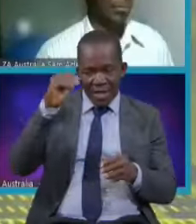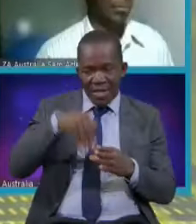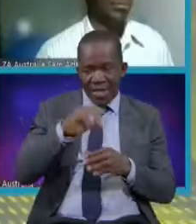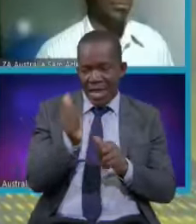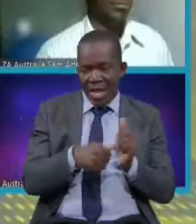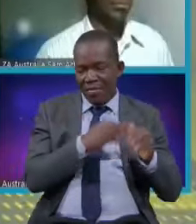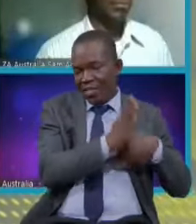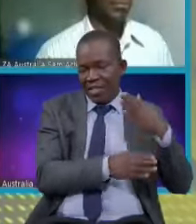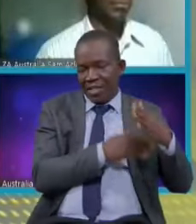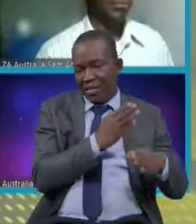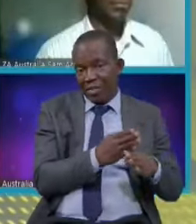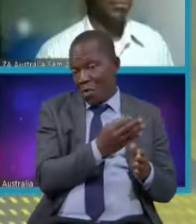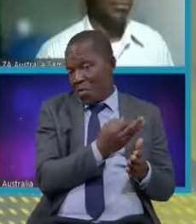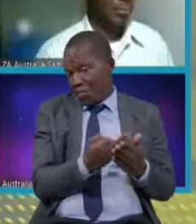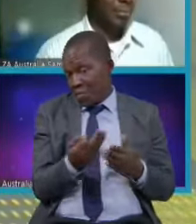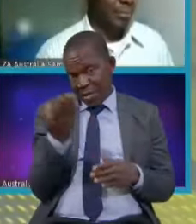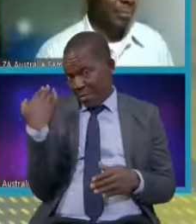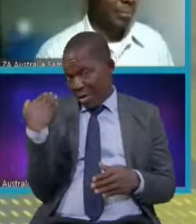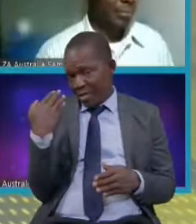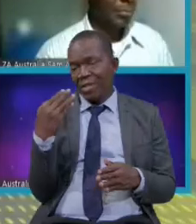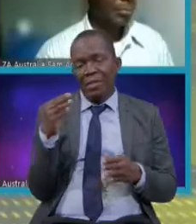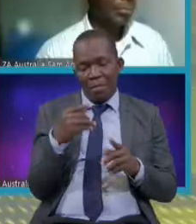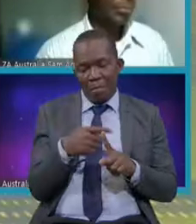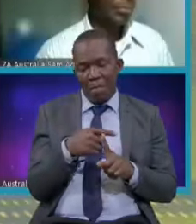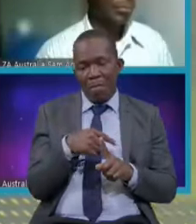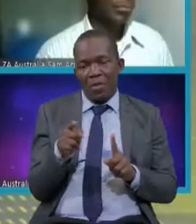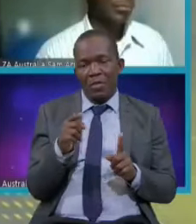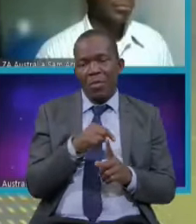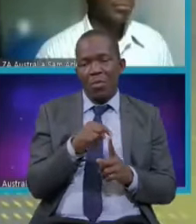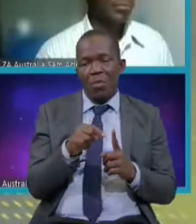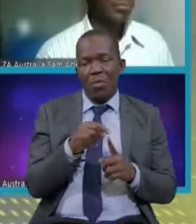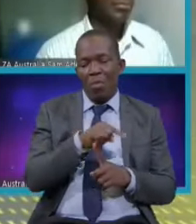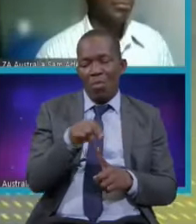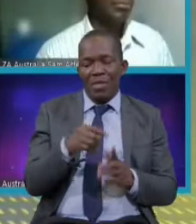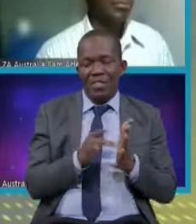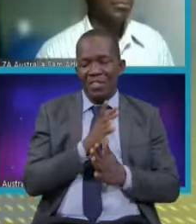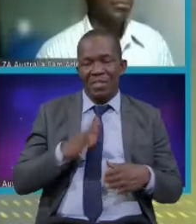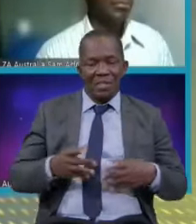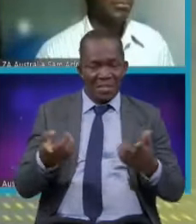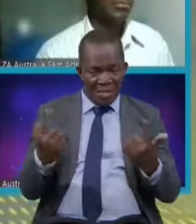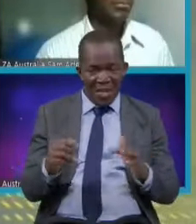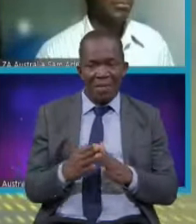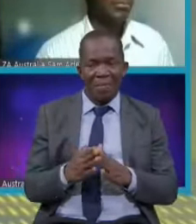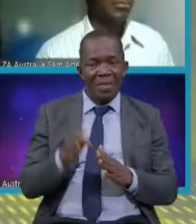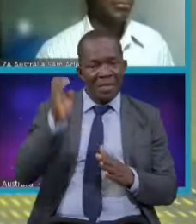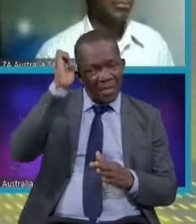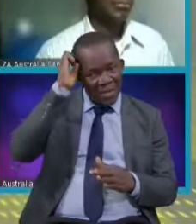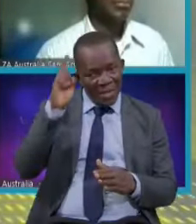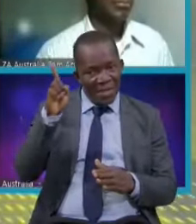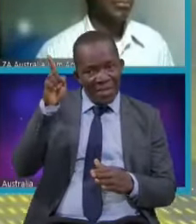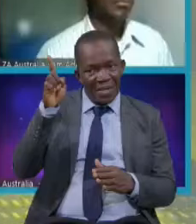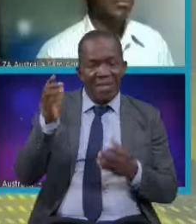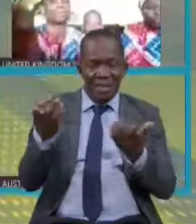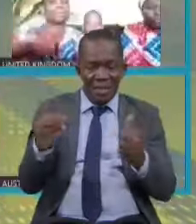he came to show us how the perfect man ought to live,